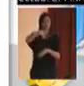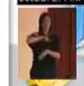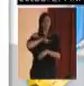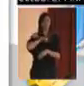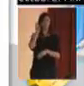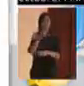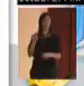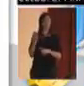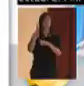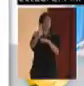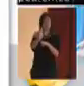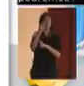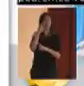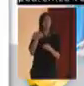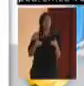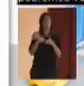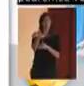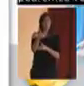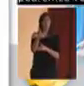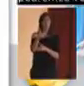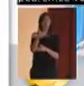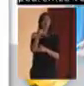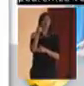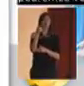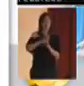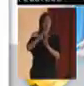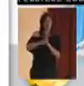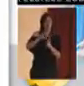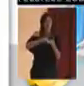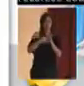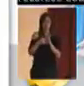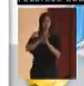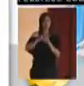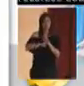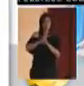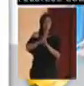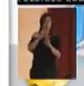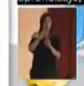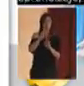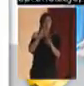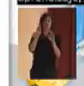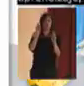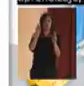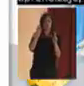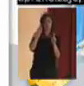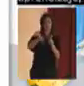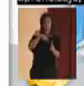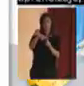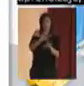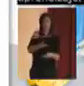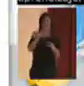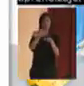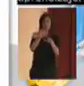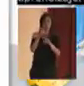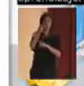We will be presenting there our work, and we'll be seeing different information and presentations on learning